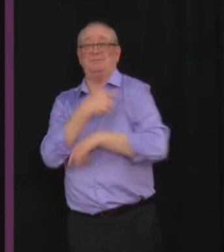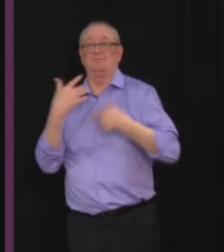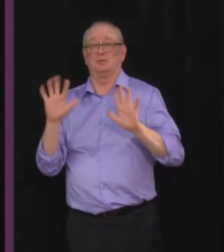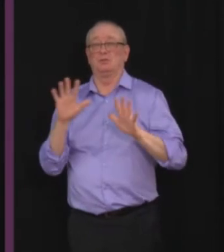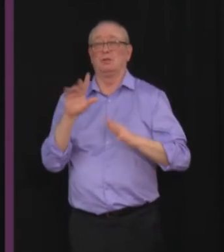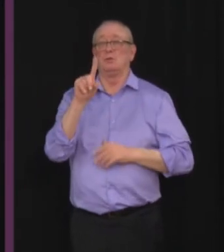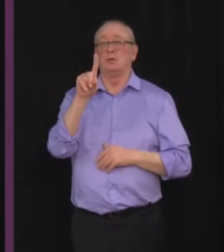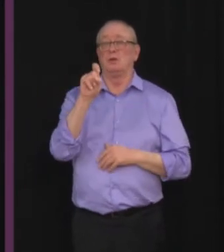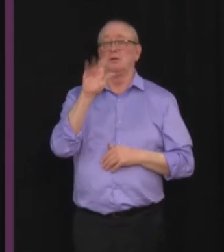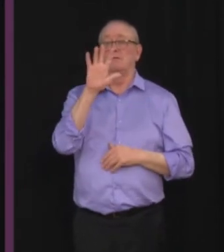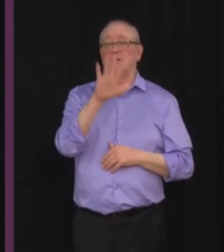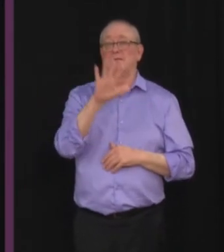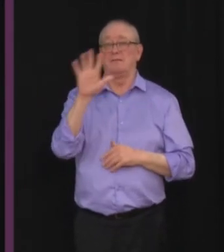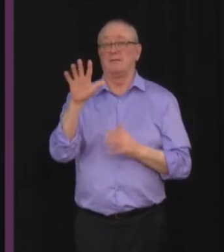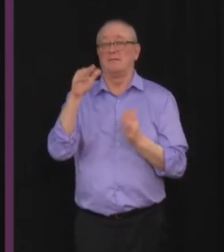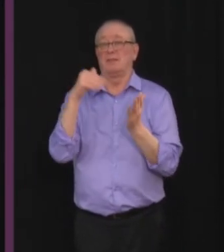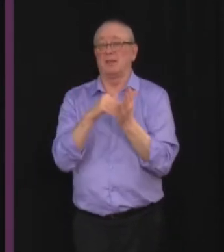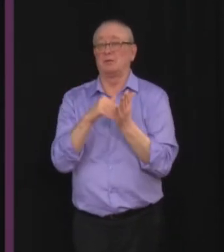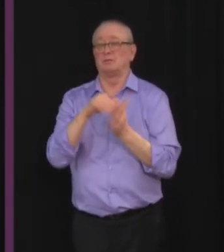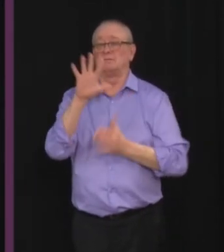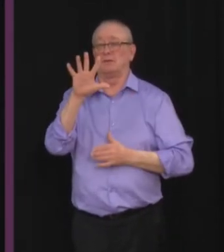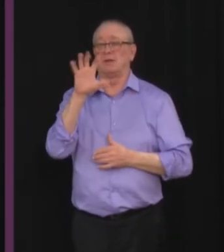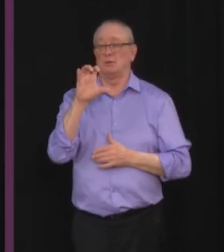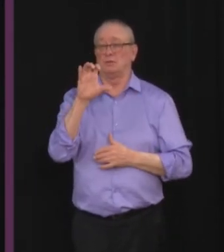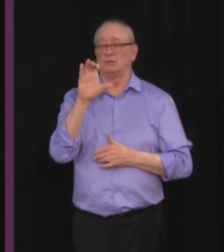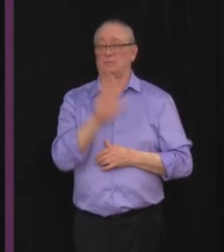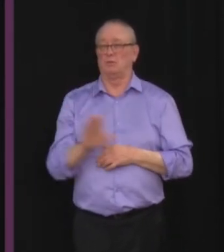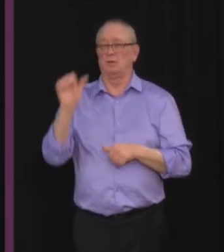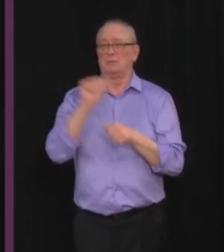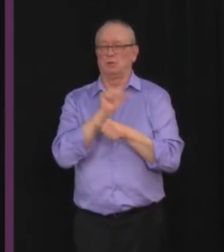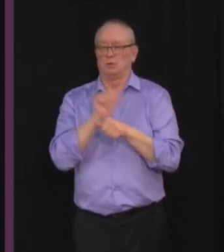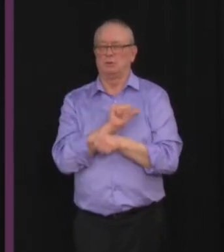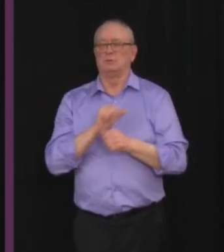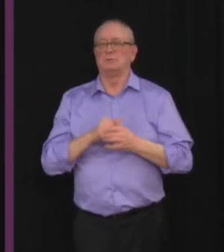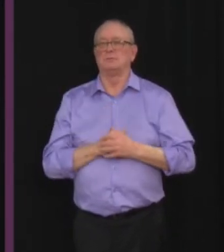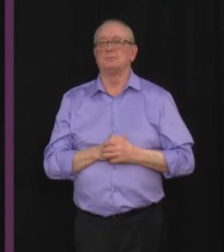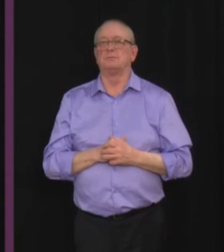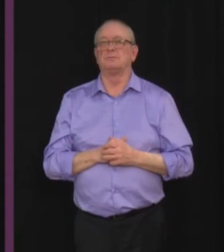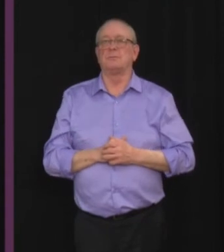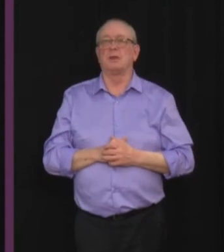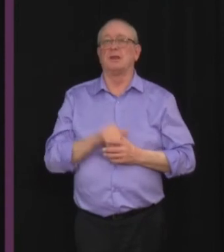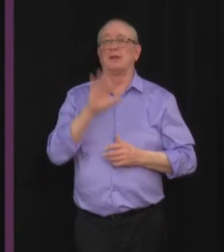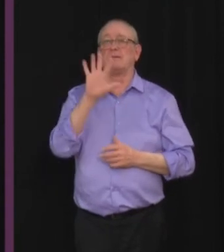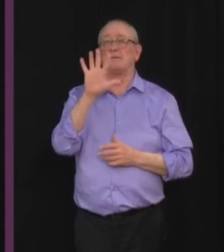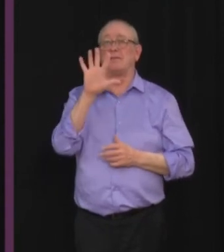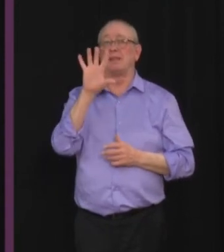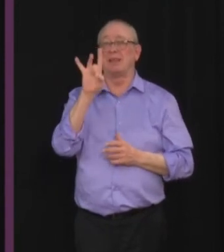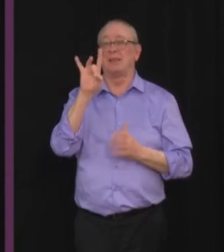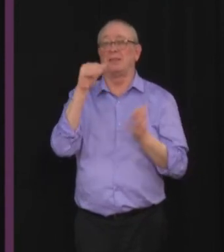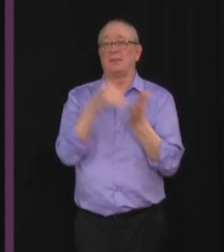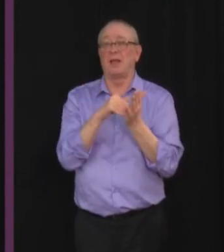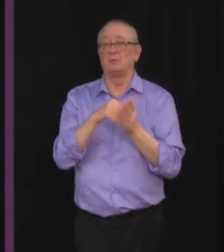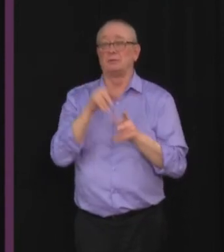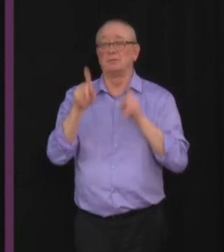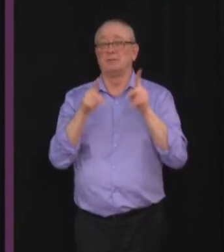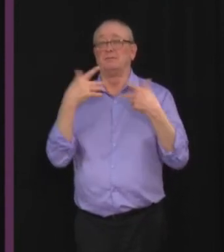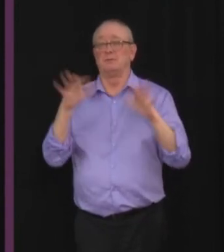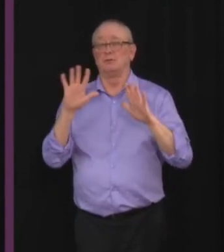155,500 doses of vaccine in the province. More than 58,000 Albertans are now fully immunized with two